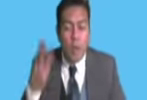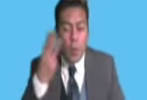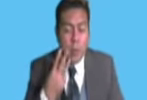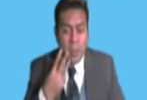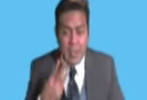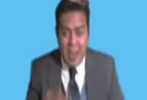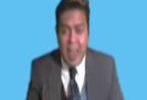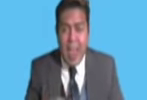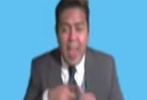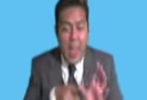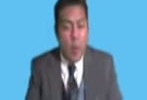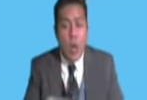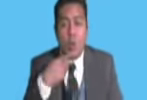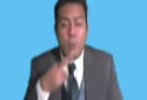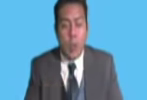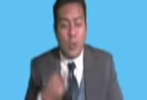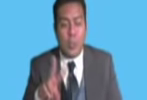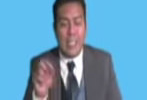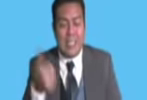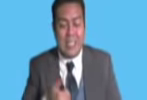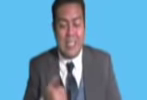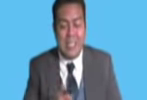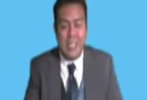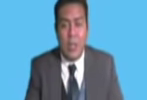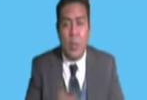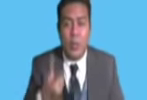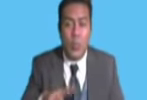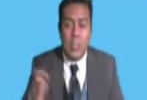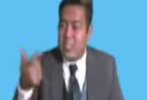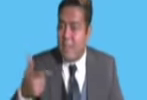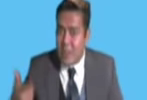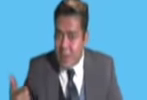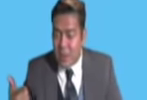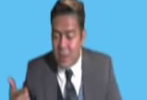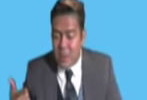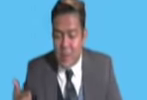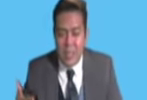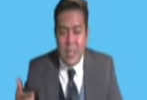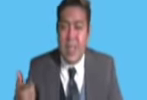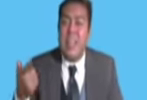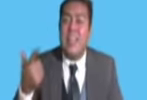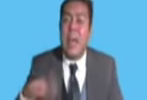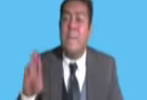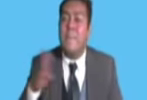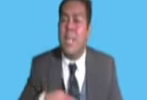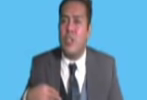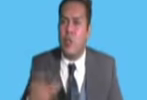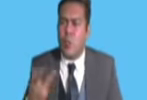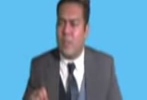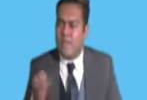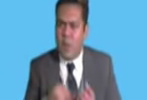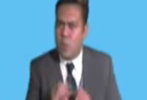Annual Report 2016 and 2016 to 2017, the ministry was very